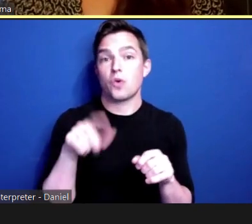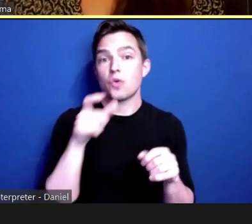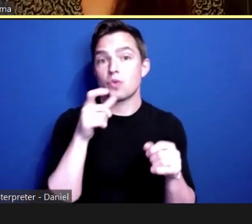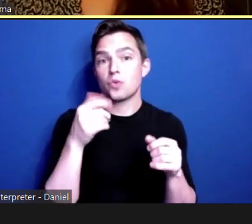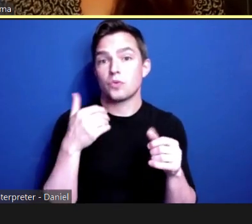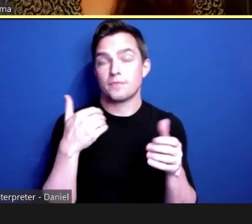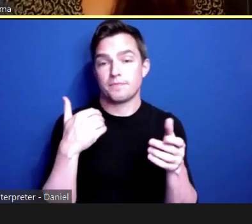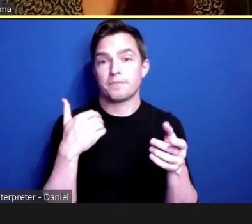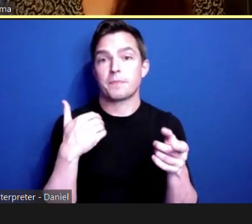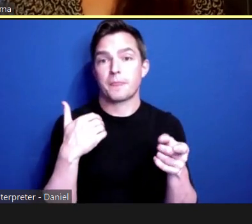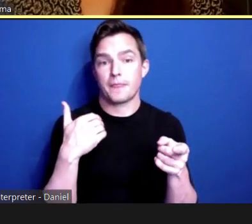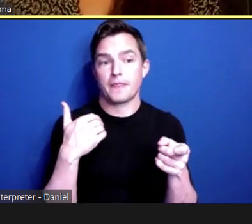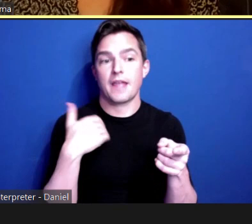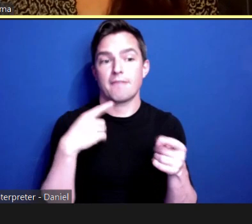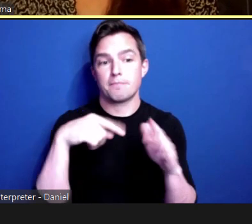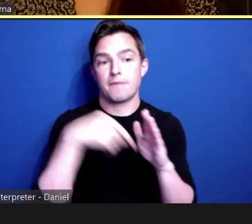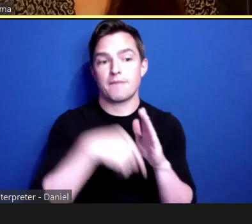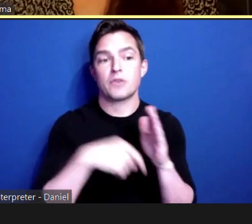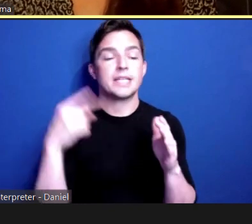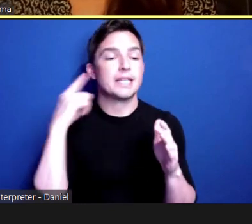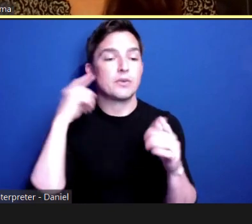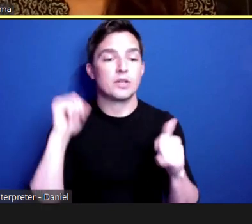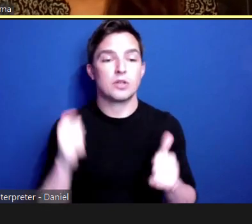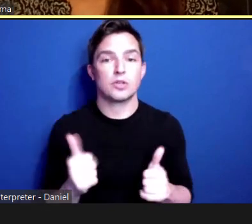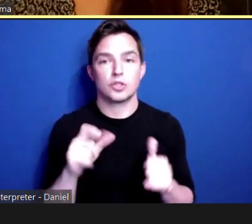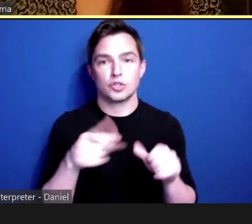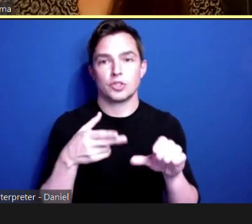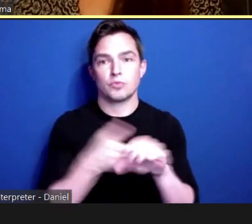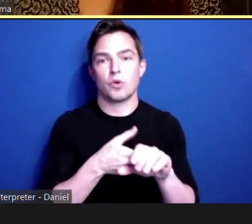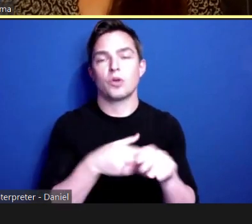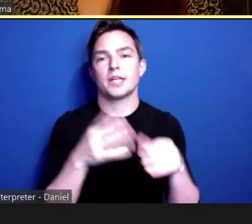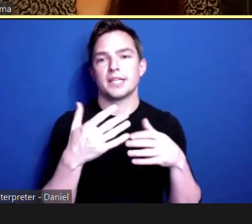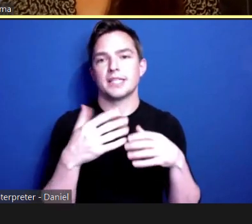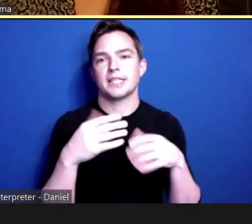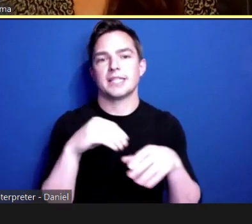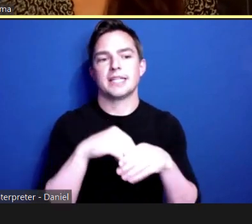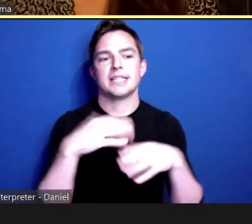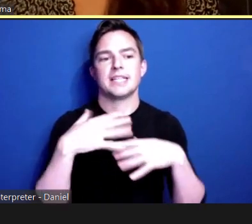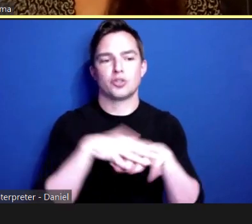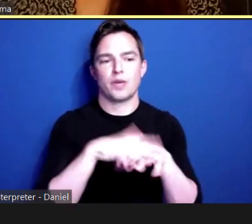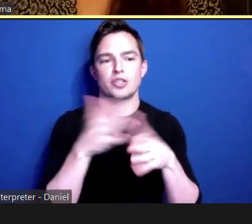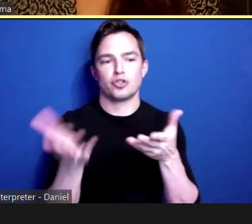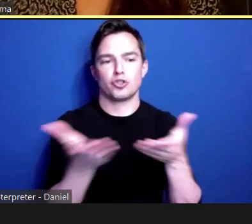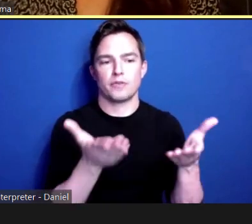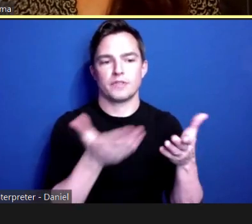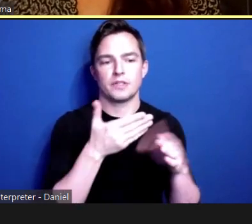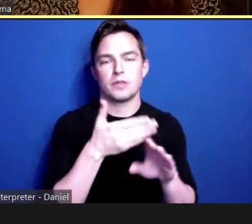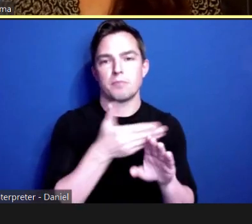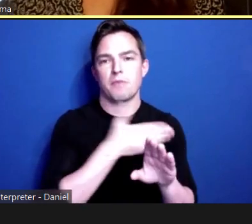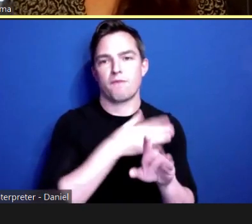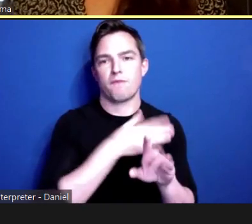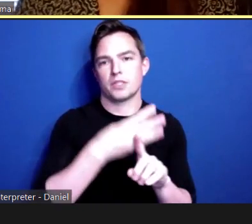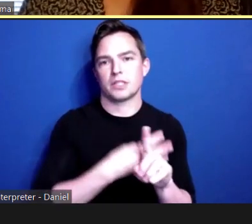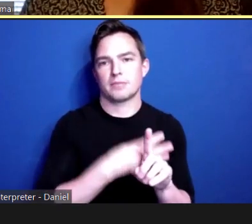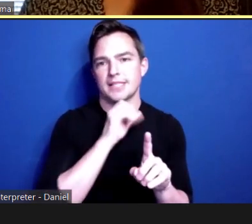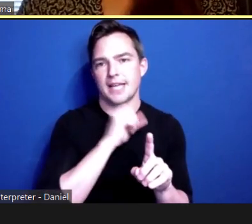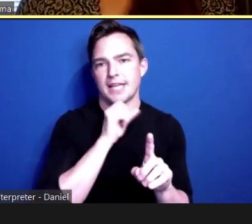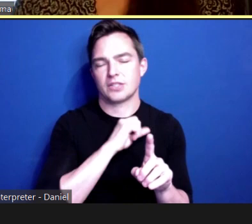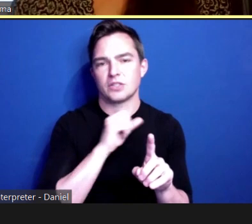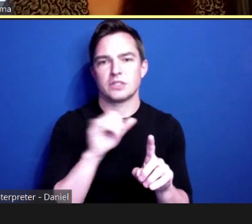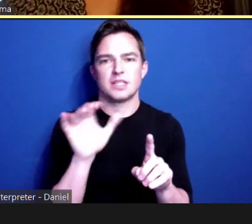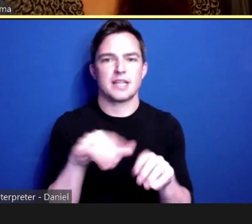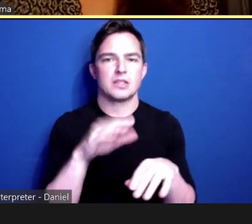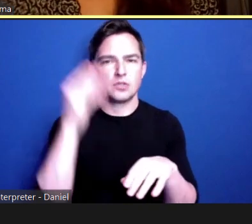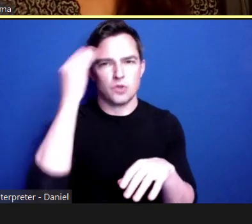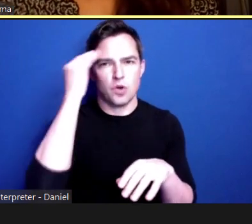permanent hearing loss should enroll in intervention services before 6 months of age. That is known as